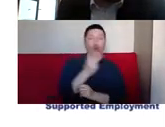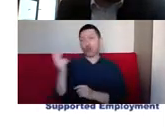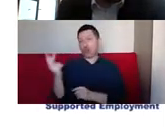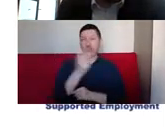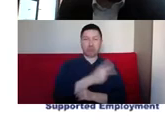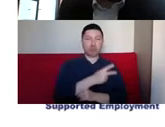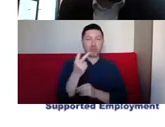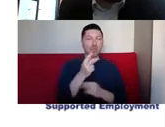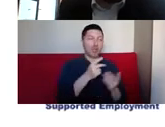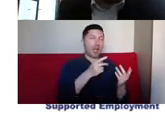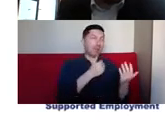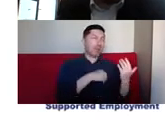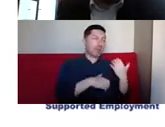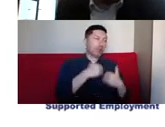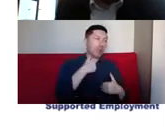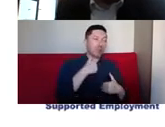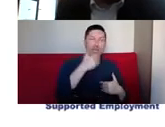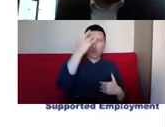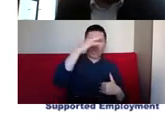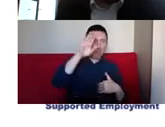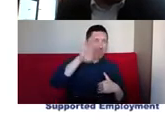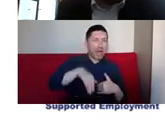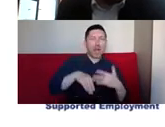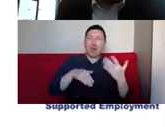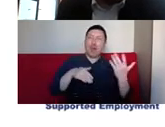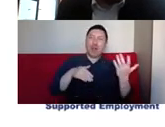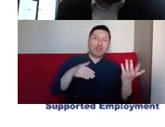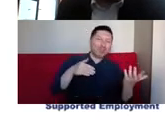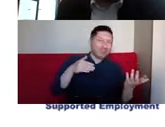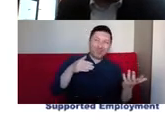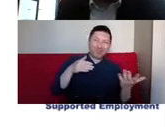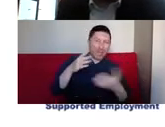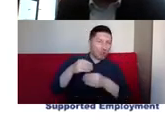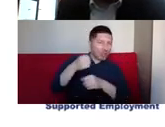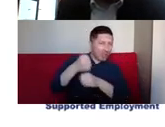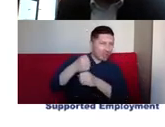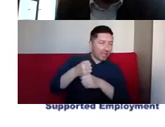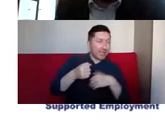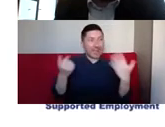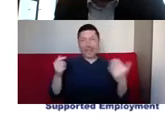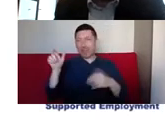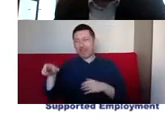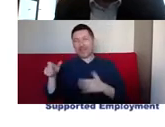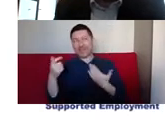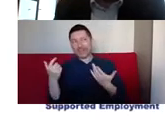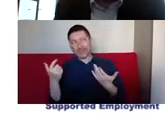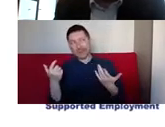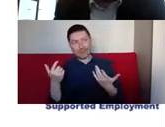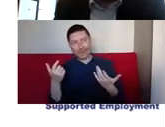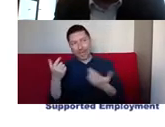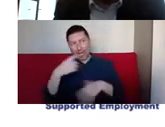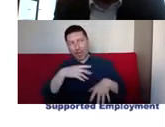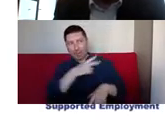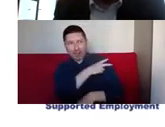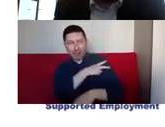employers many times do not have an idea of what a disabled person is able to do. Many times they are thinking of what